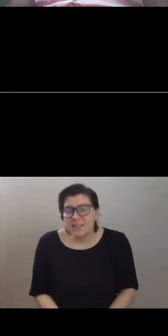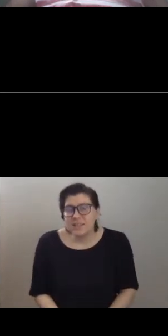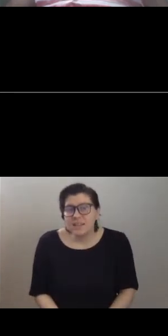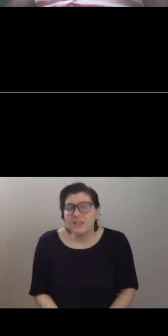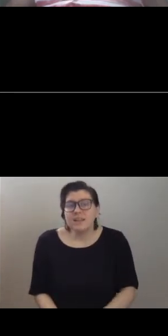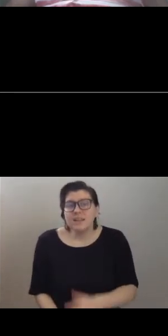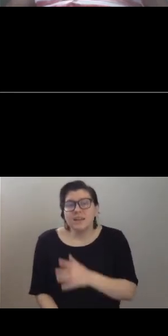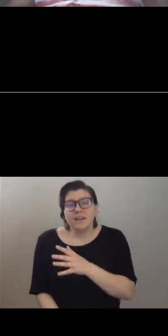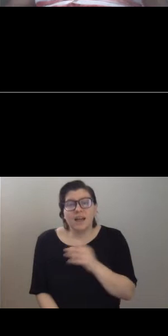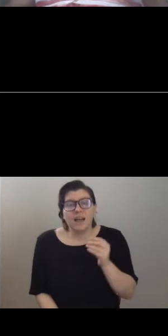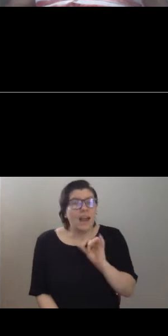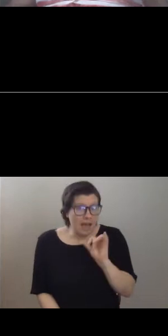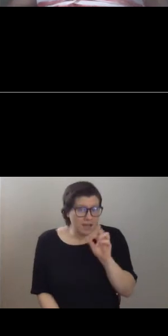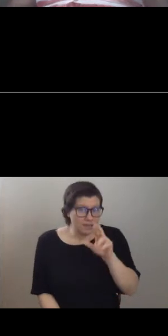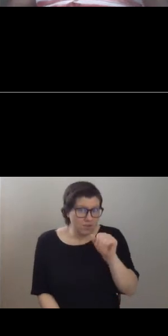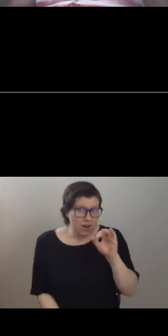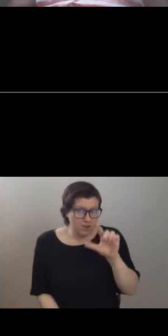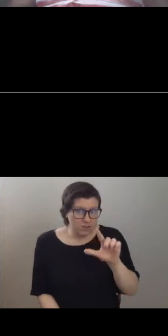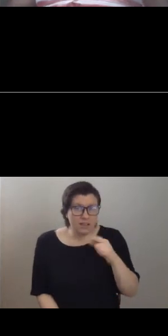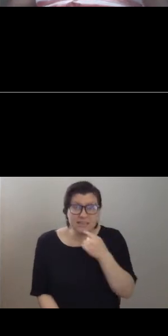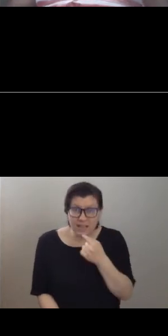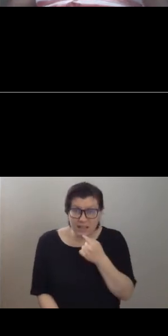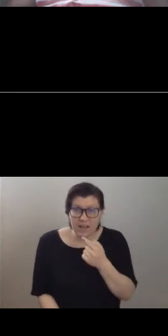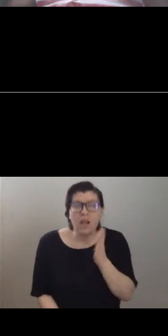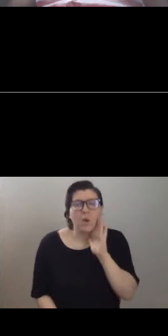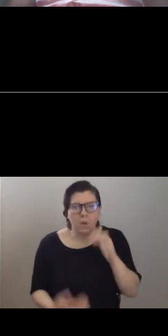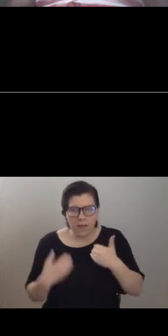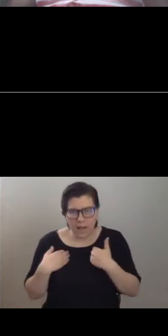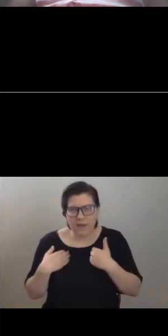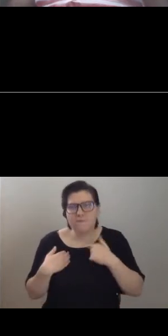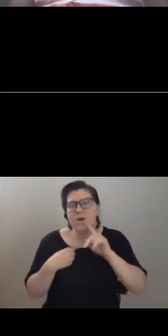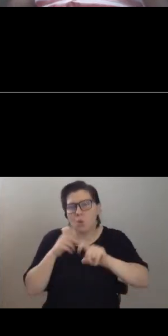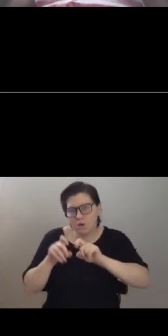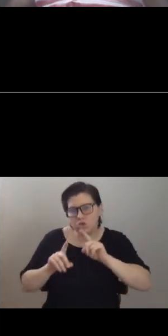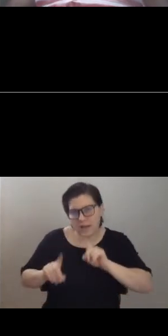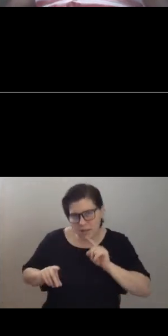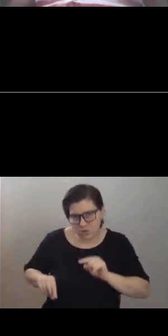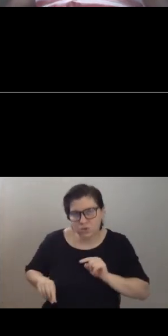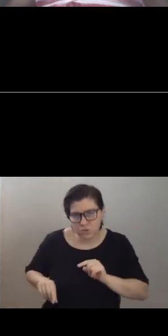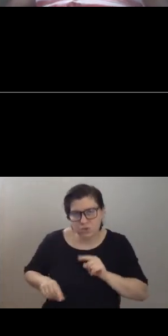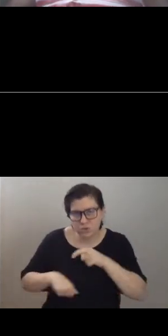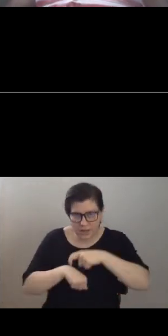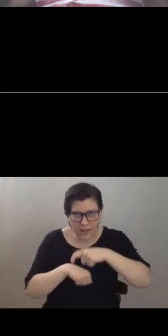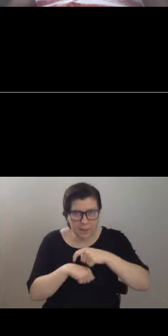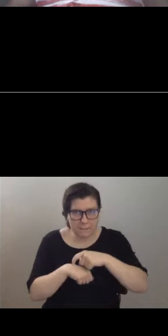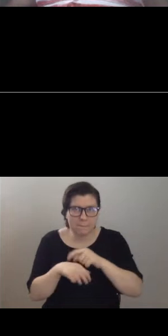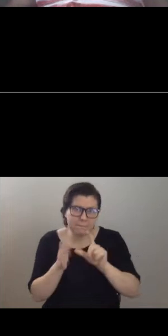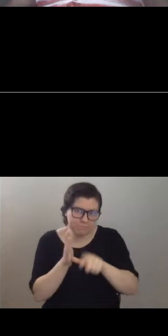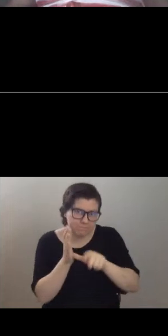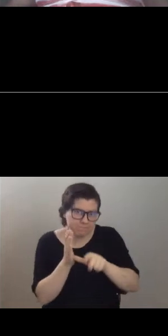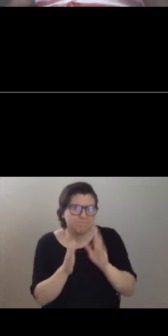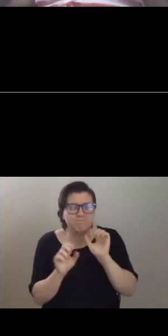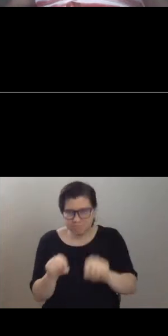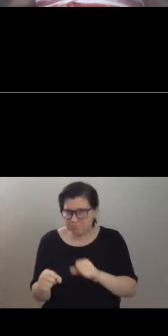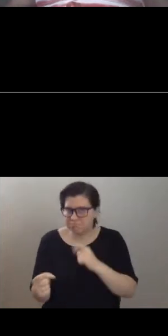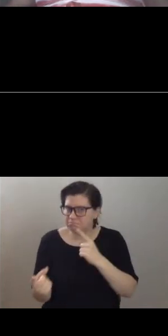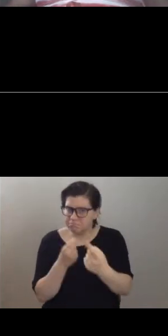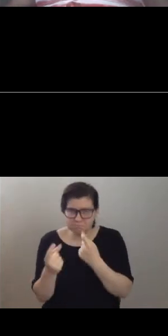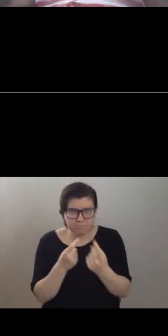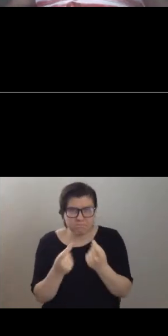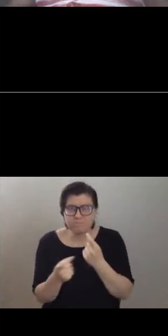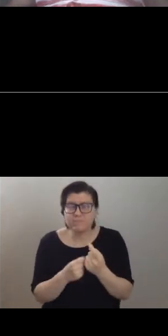And as Rachel said, we'll have question and answer period, and you can ask the questions. If